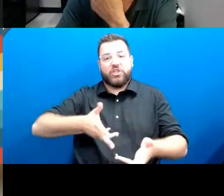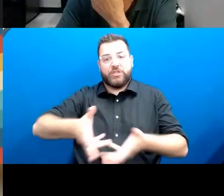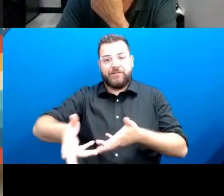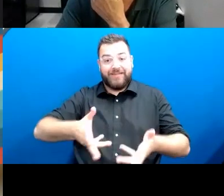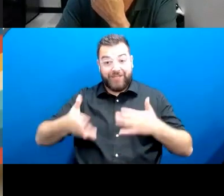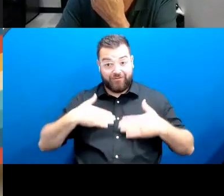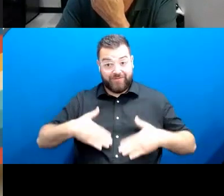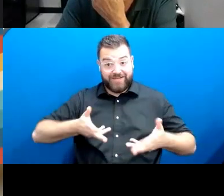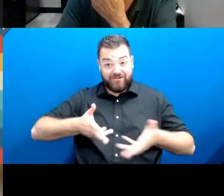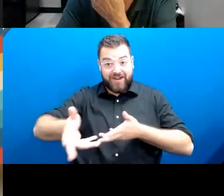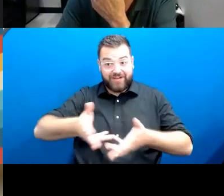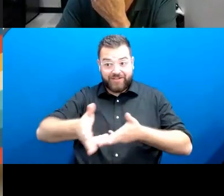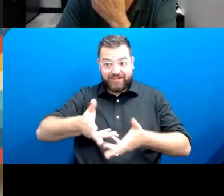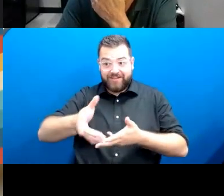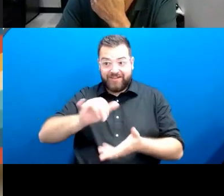interaction, and this,